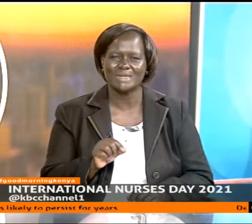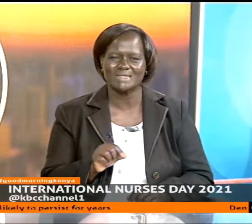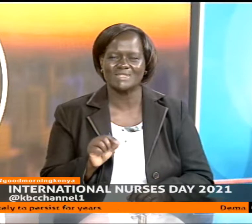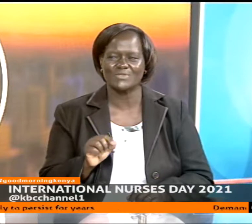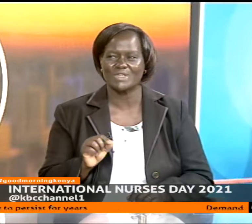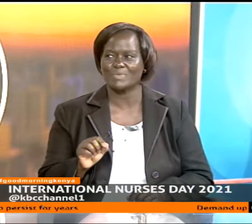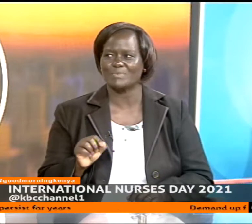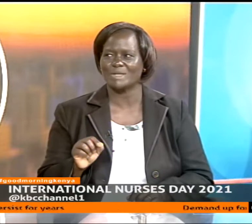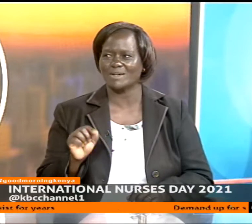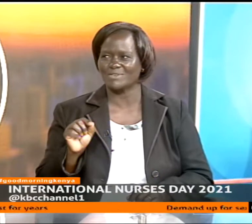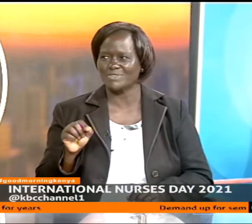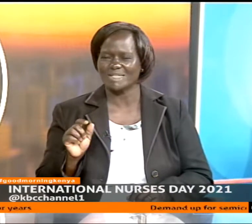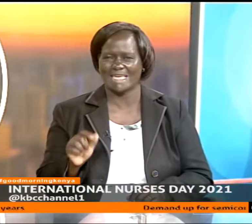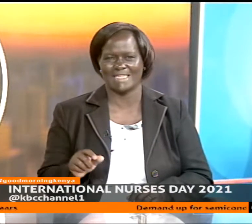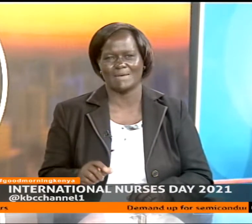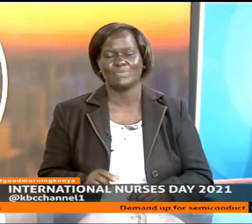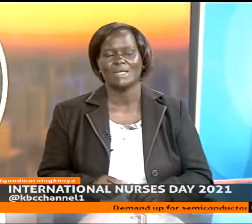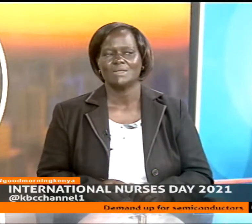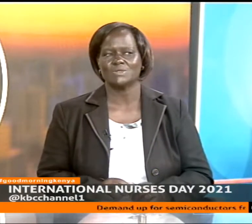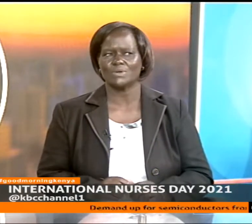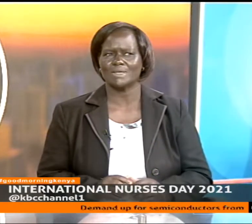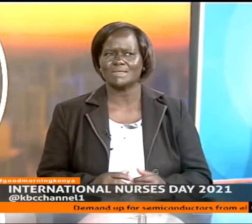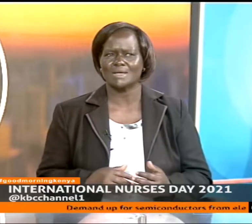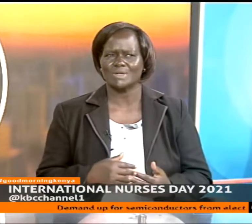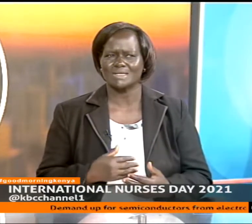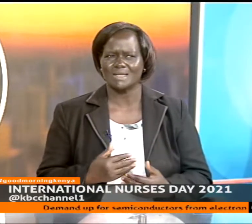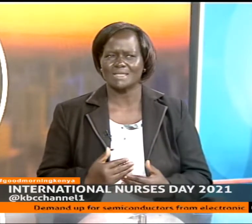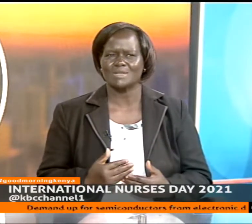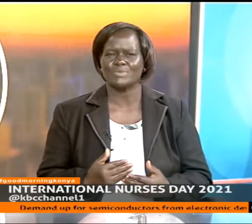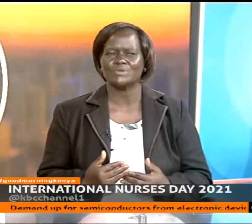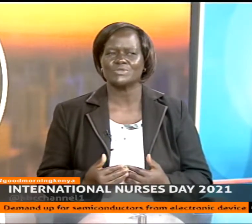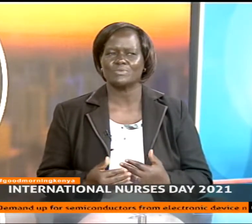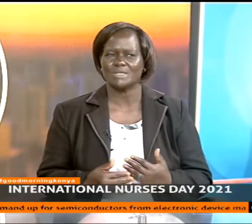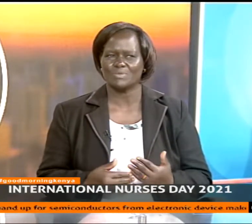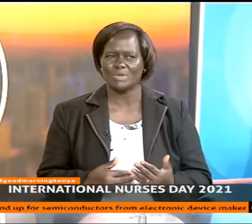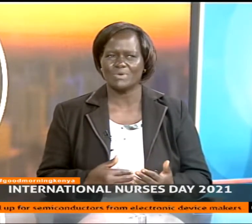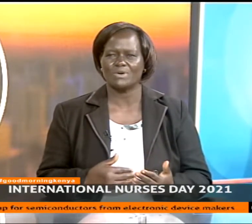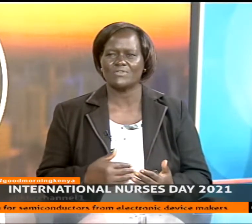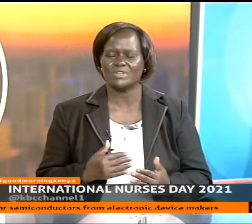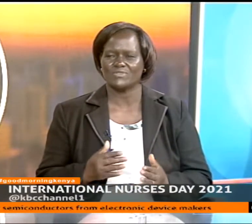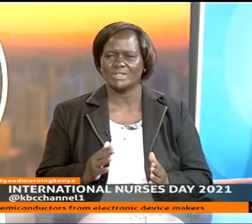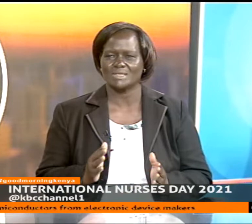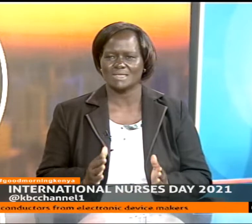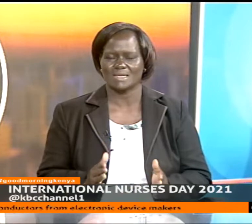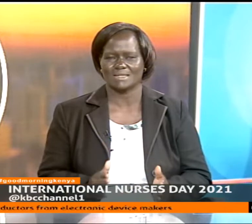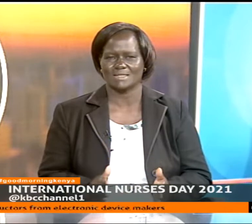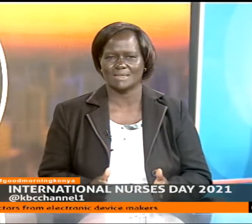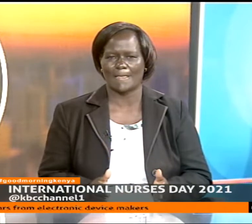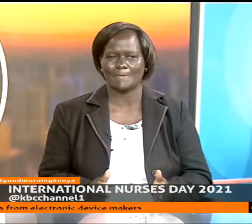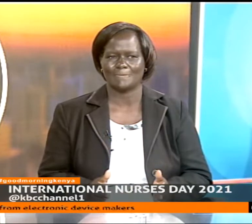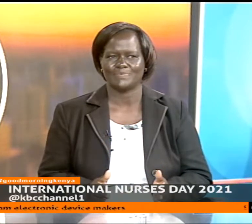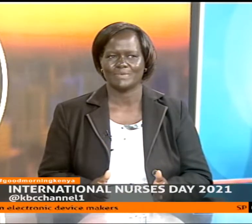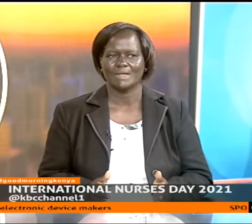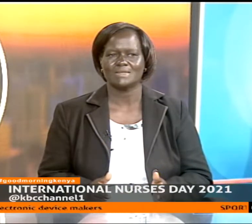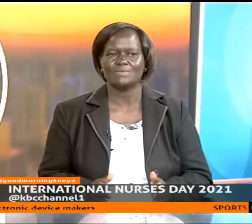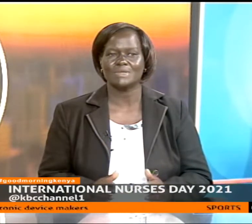President of the Republic of Kenya. So it's actually challenging because you meet people of different